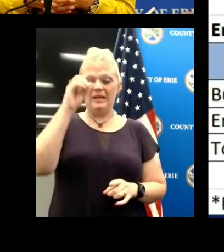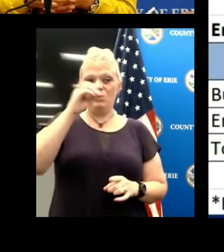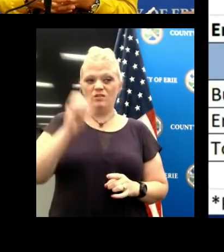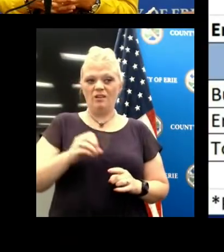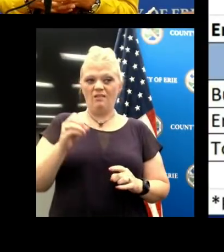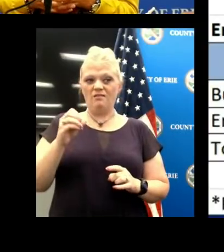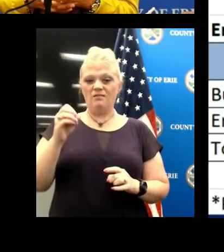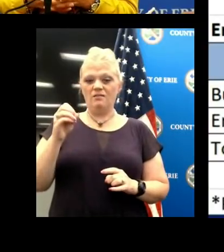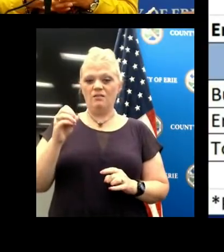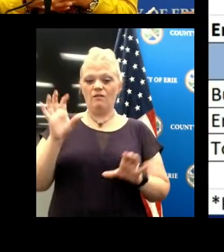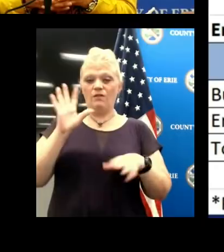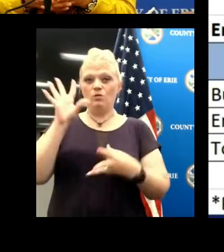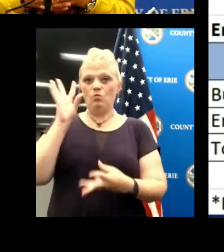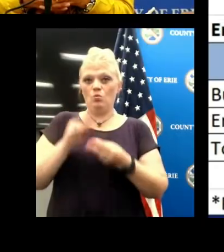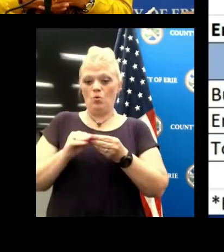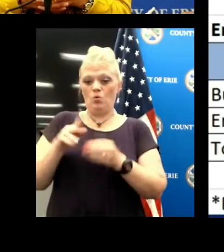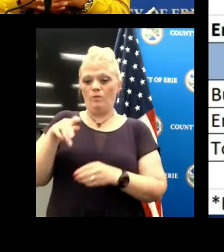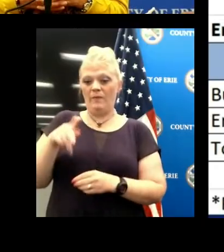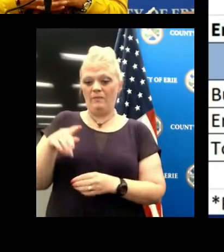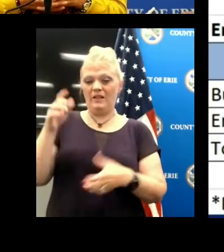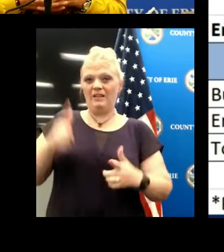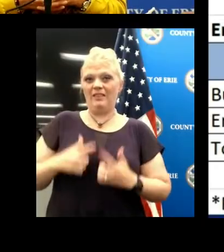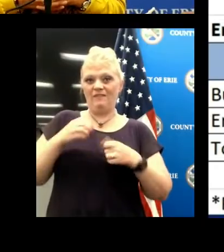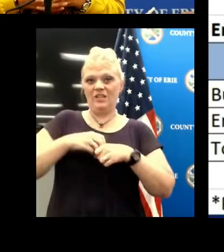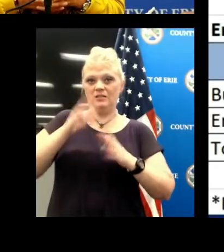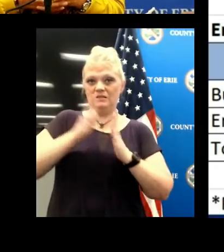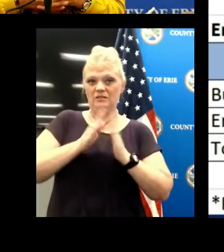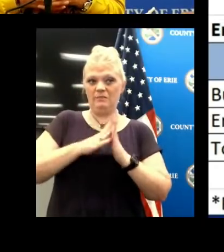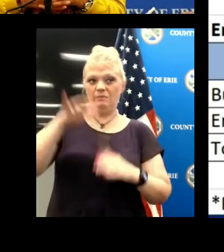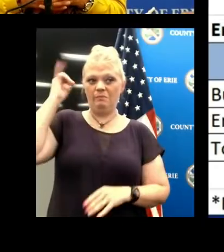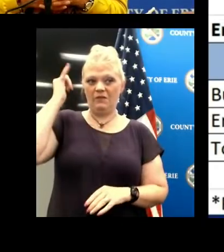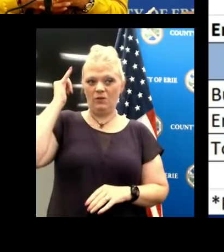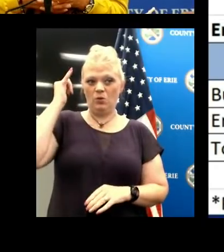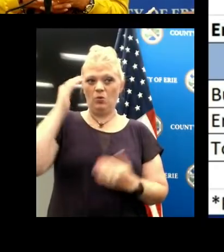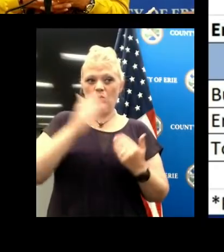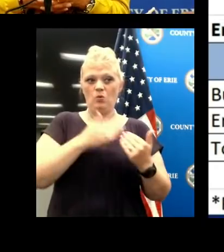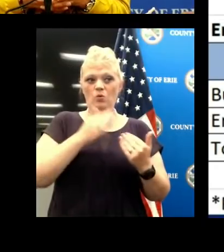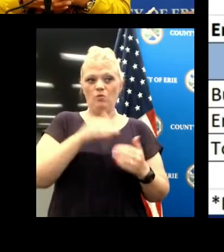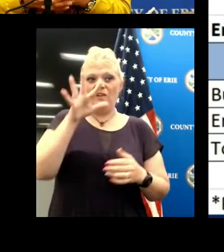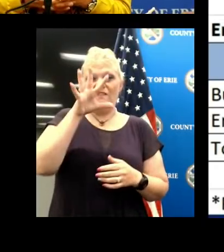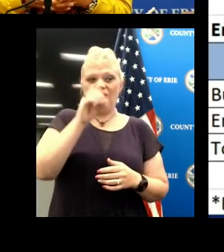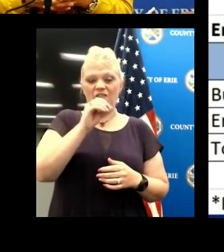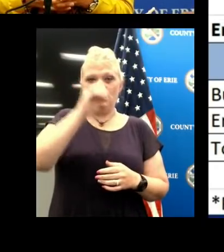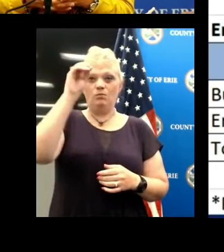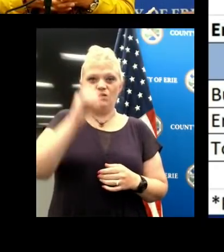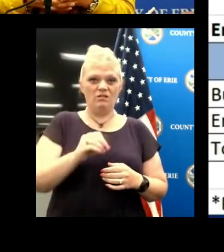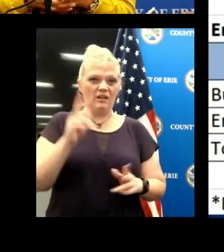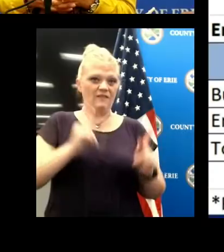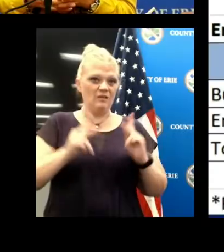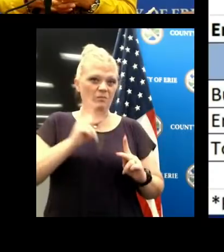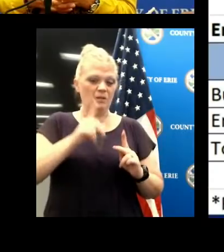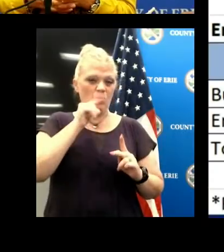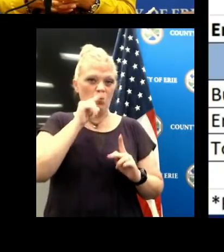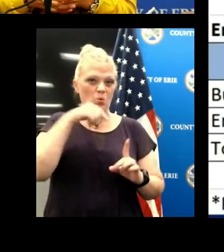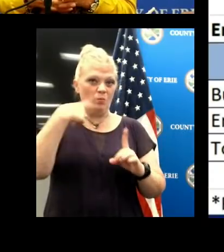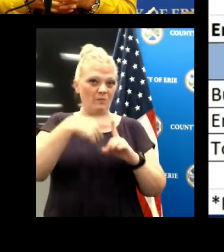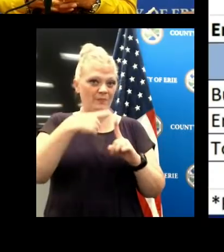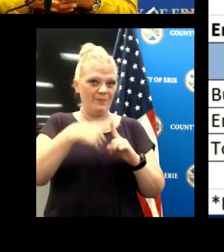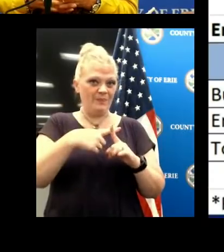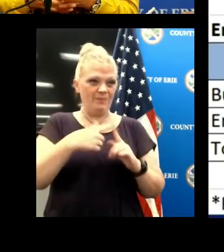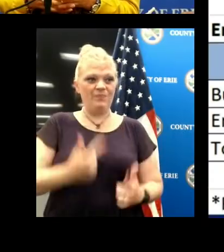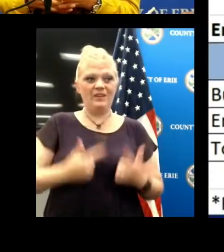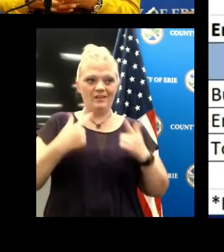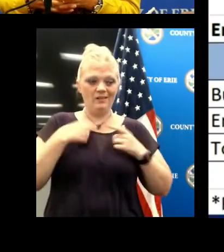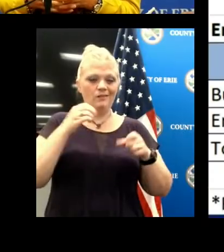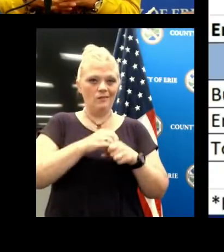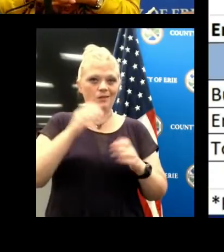our population in Erie County lives in the city of Buffalo. It's almost 50% of the people who are COVID-19 positive have lived